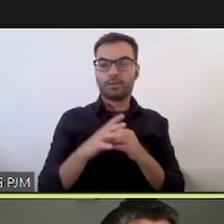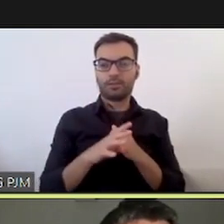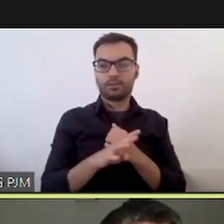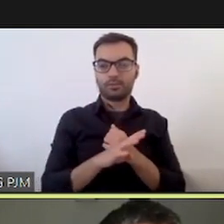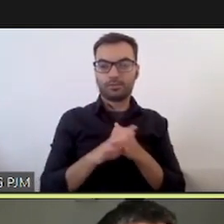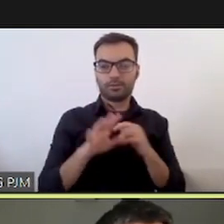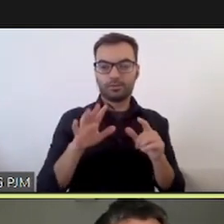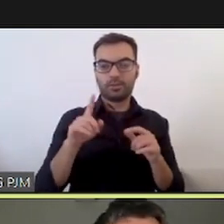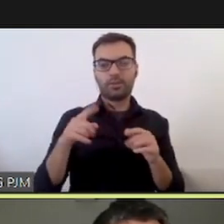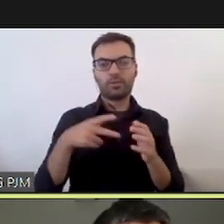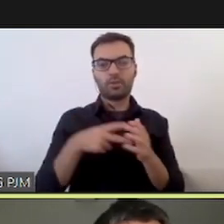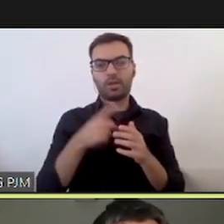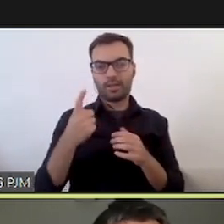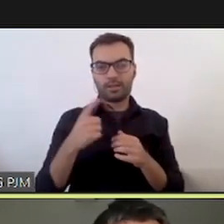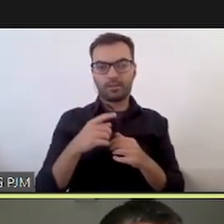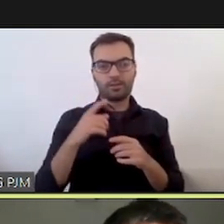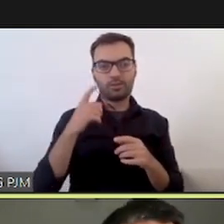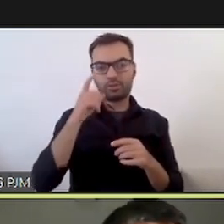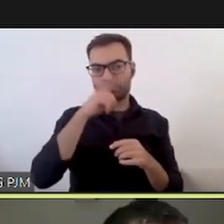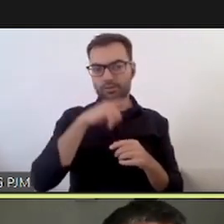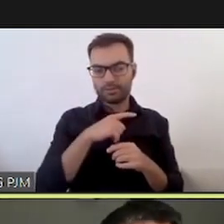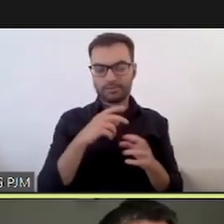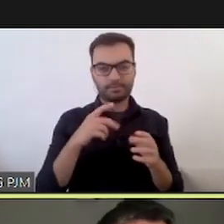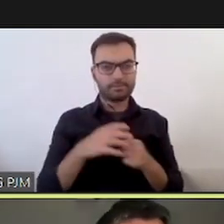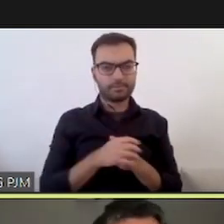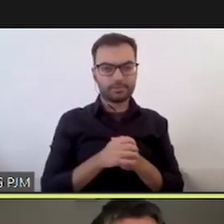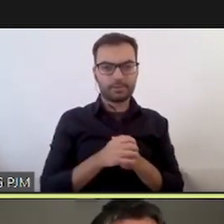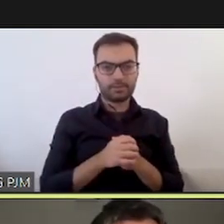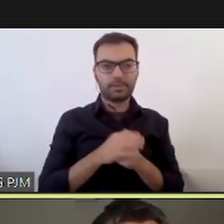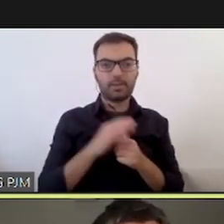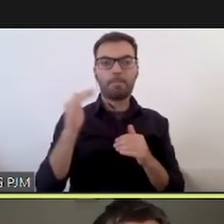2.97 to 1 is a fail because minimum requirement is a